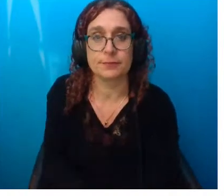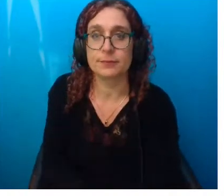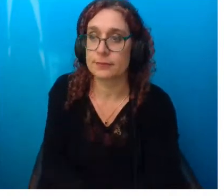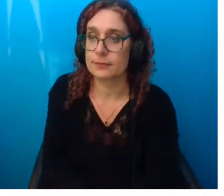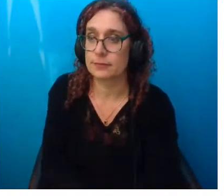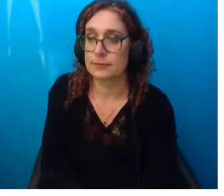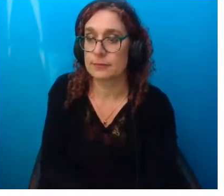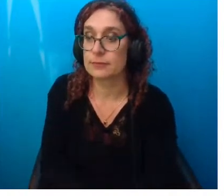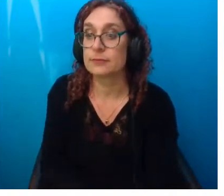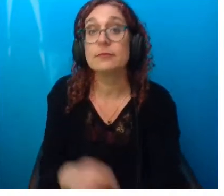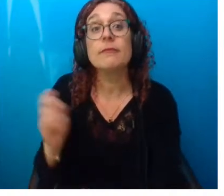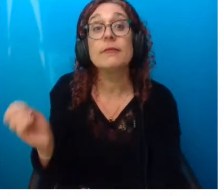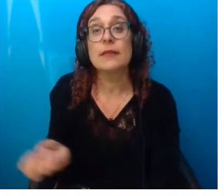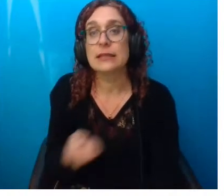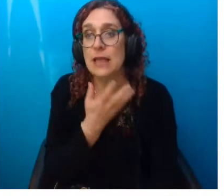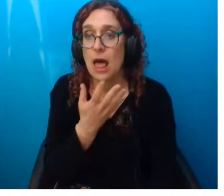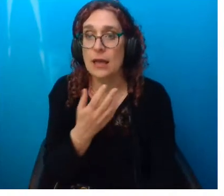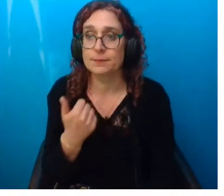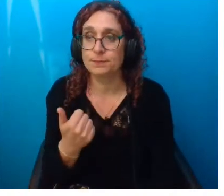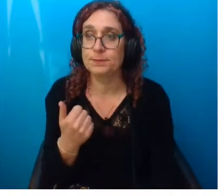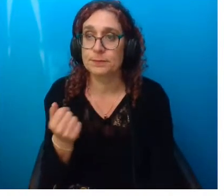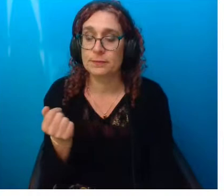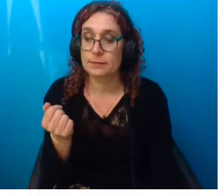Next slide.